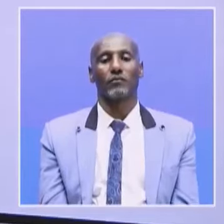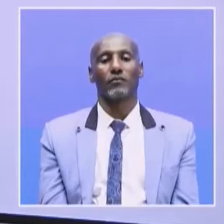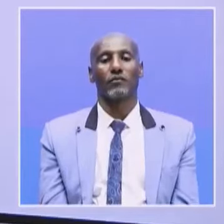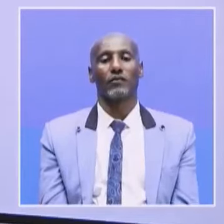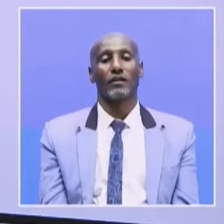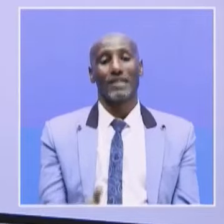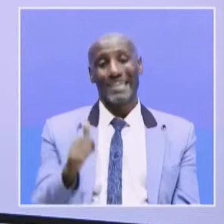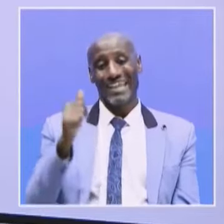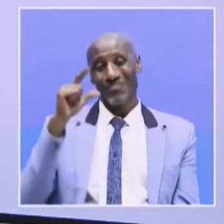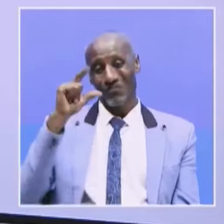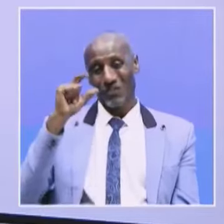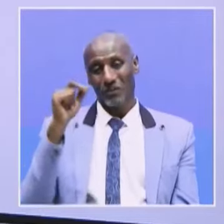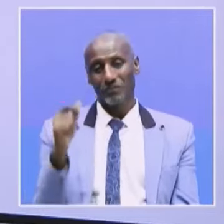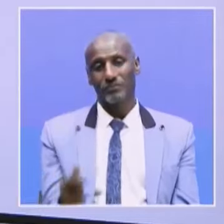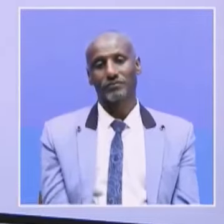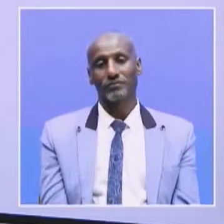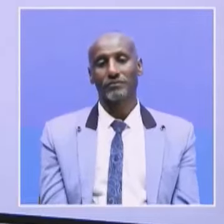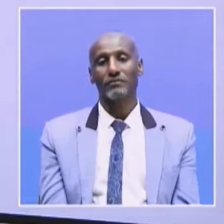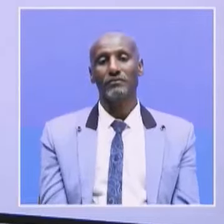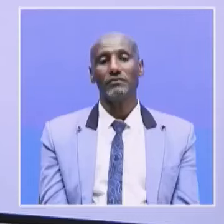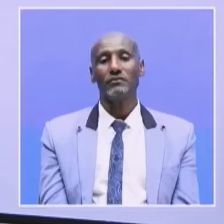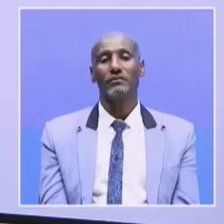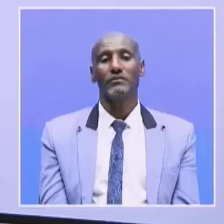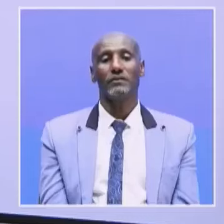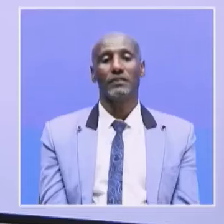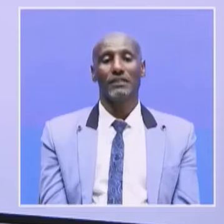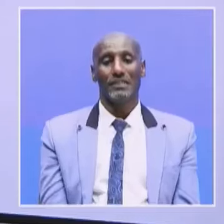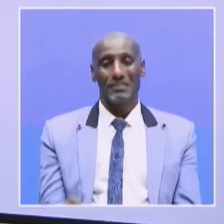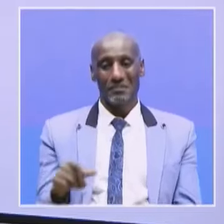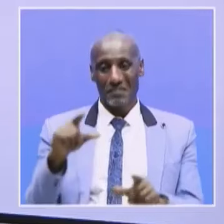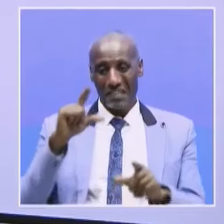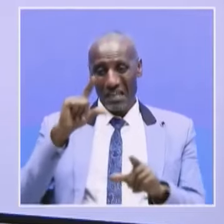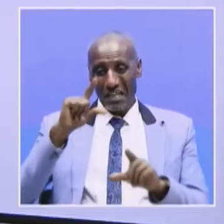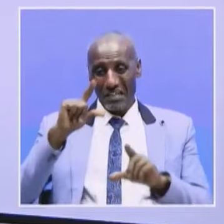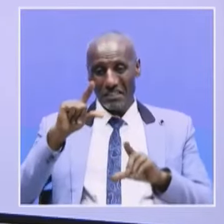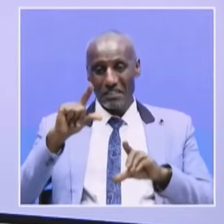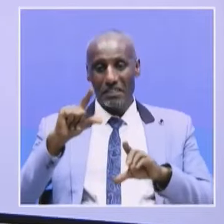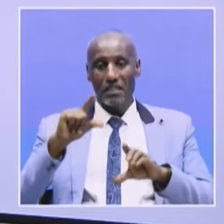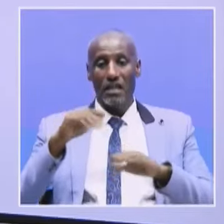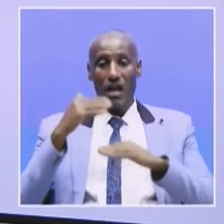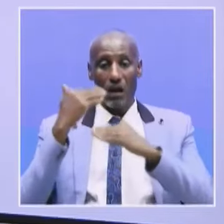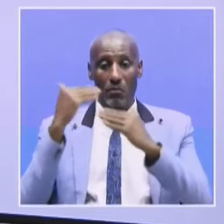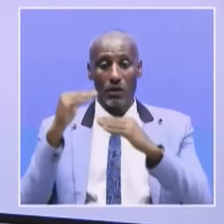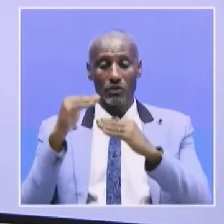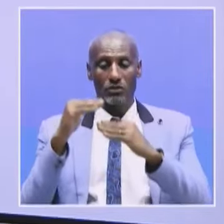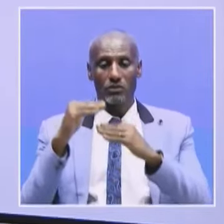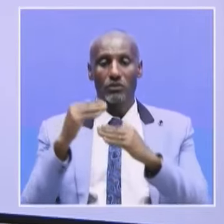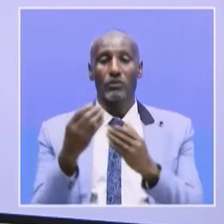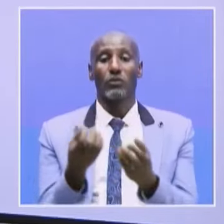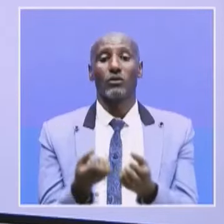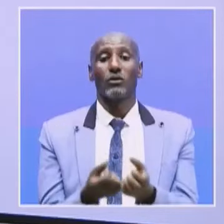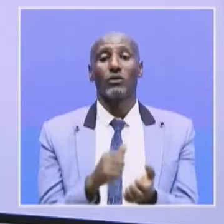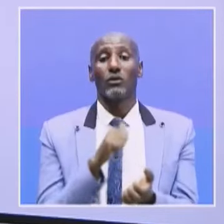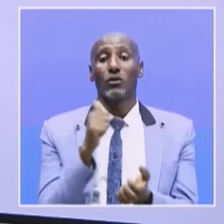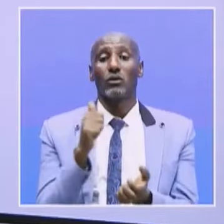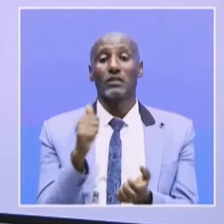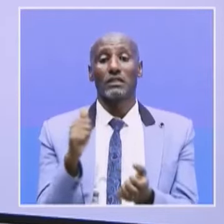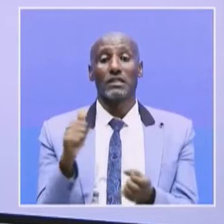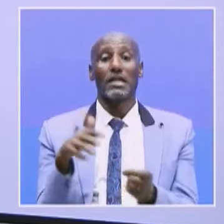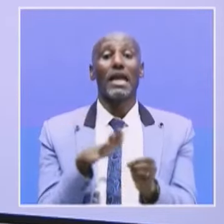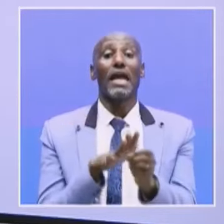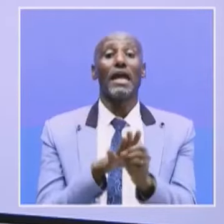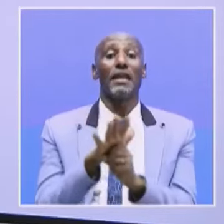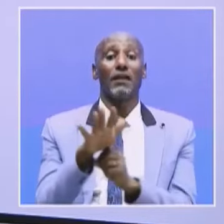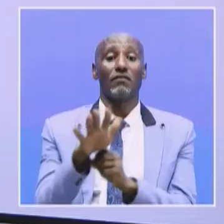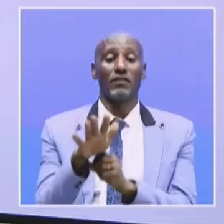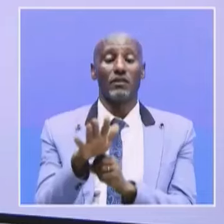to a few, these are a little amount and a few amount of, not much and not enough maybe. We can